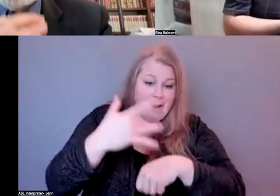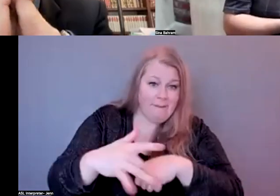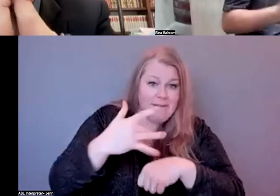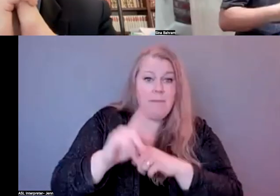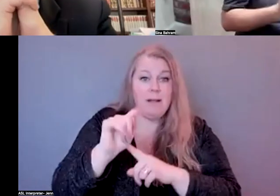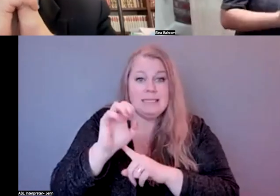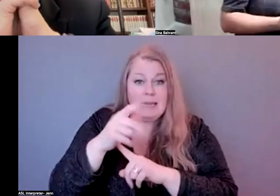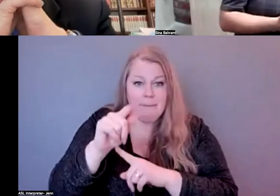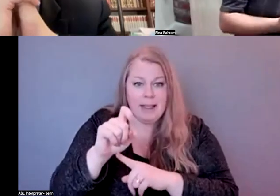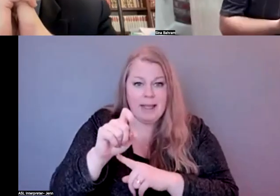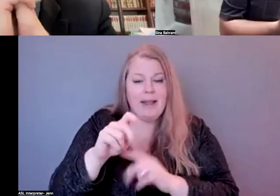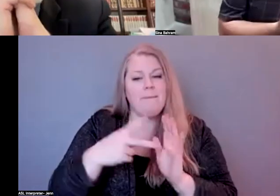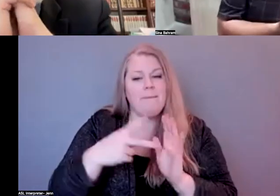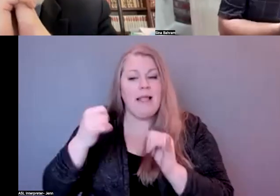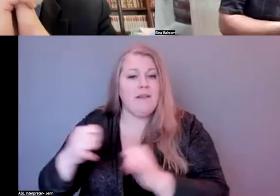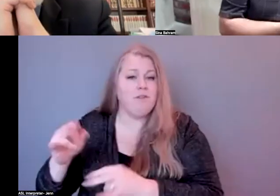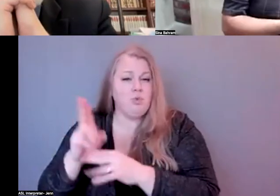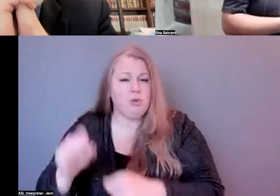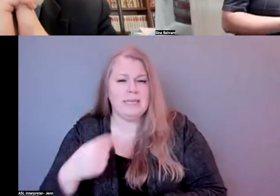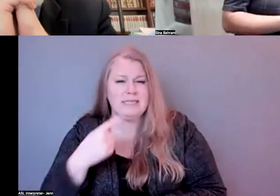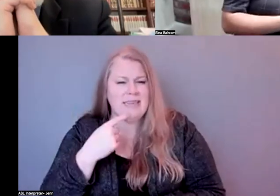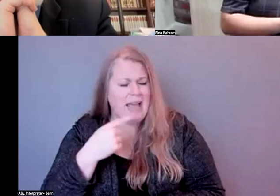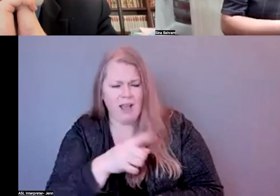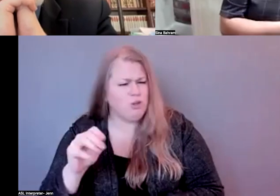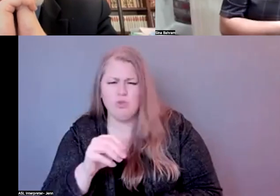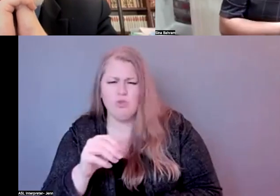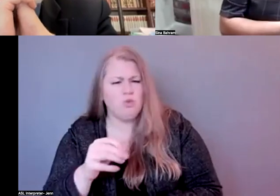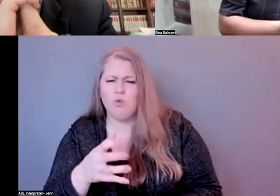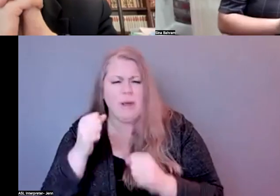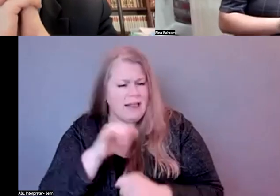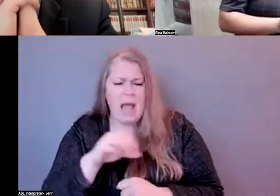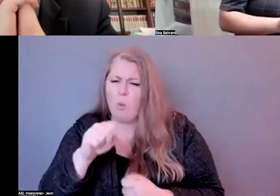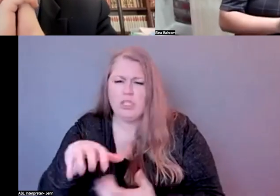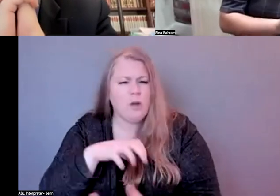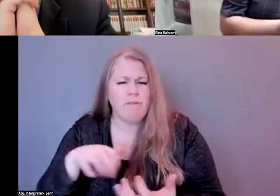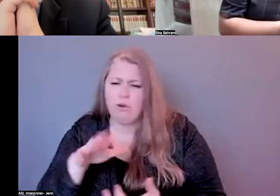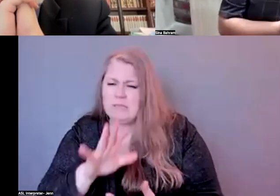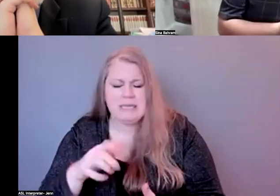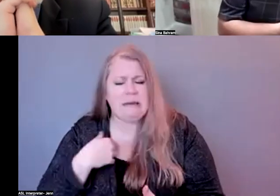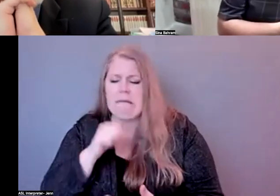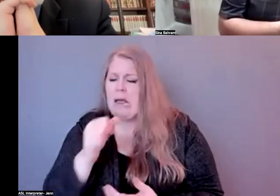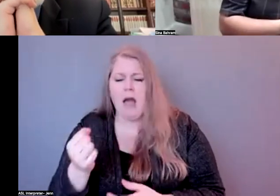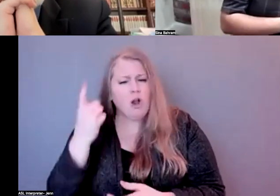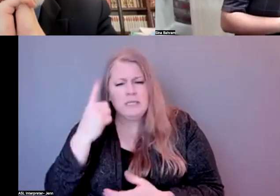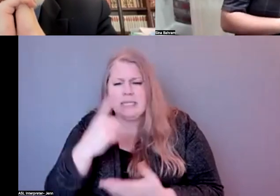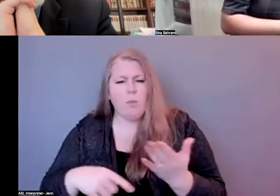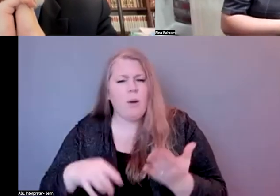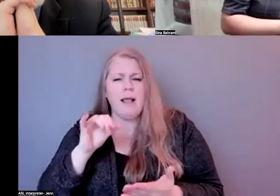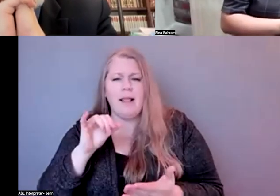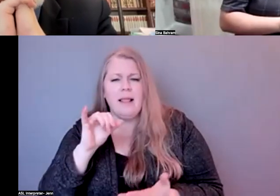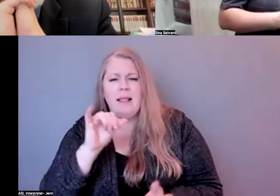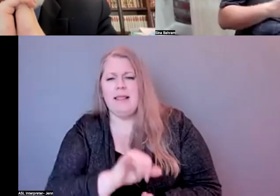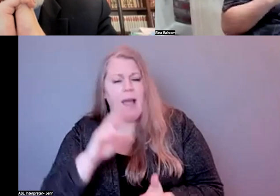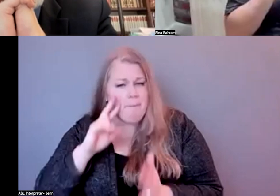template, the individual user can say, that went by too quickly. That was confusing. I didn't understand what that